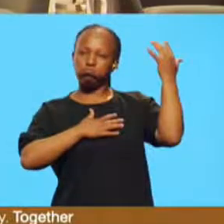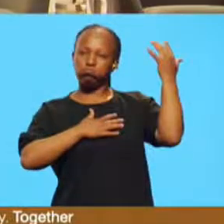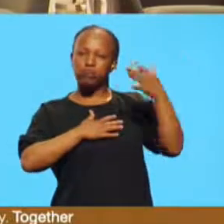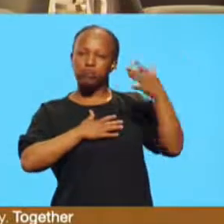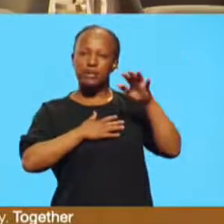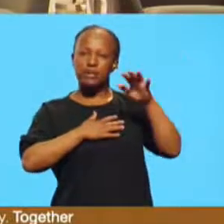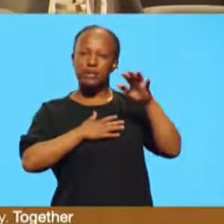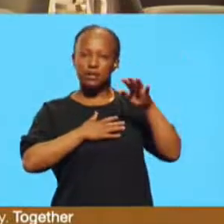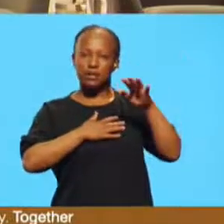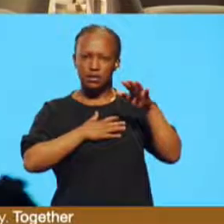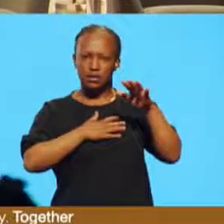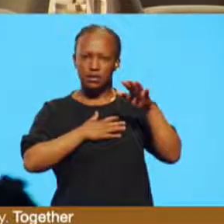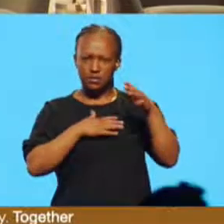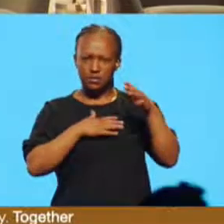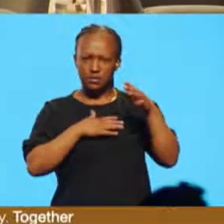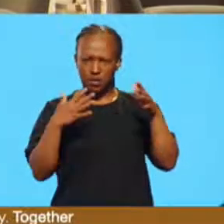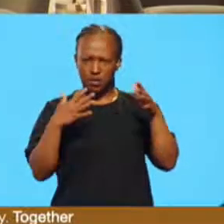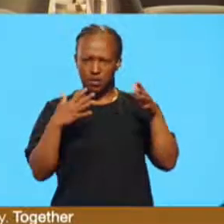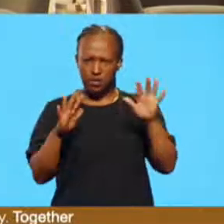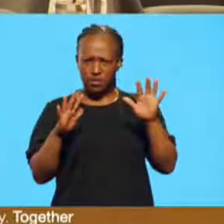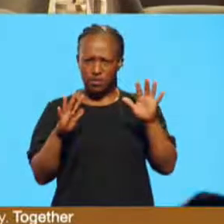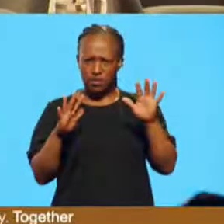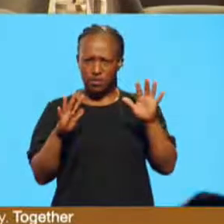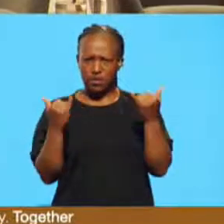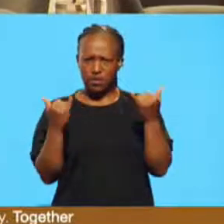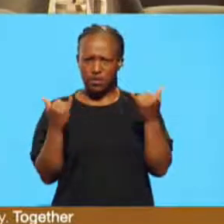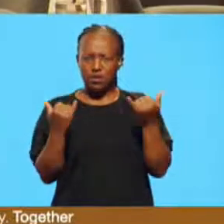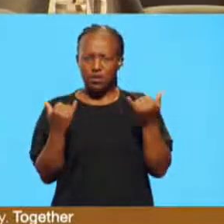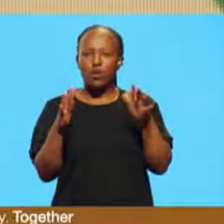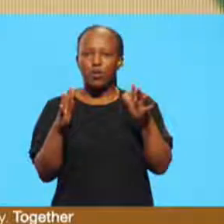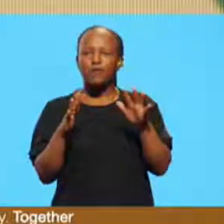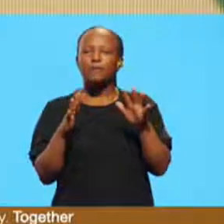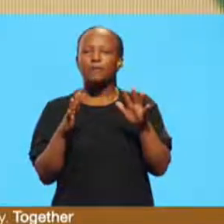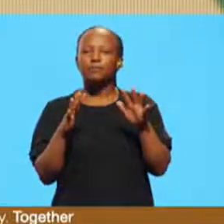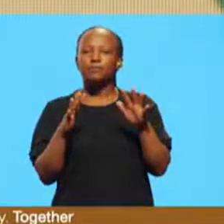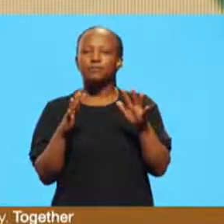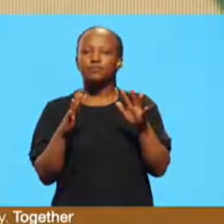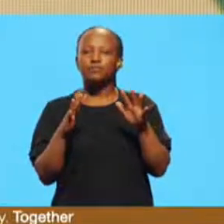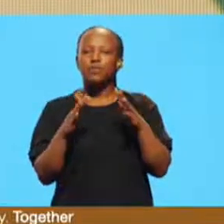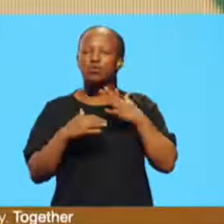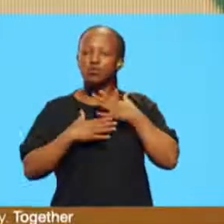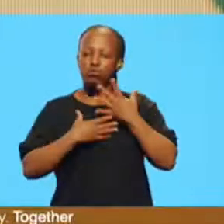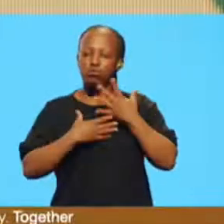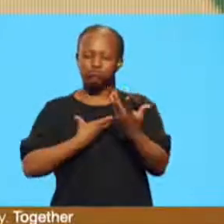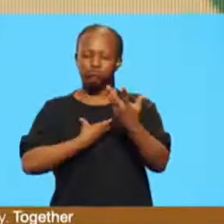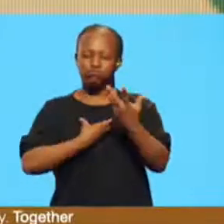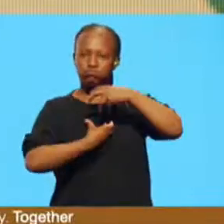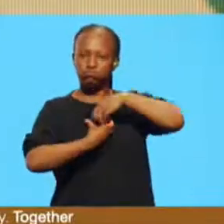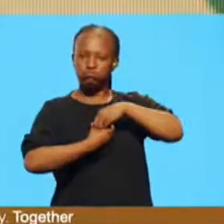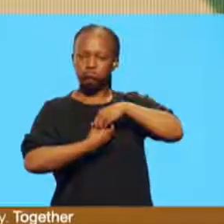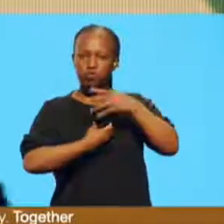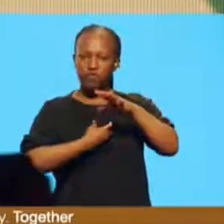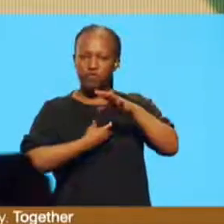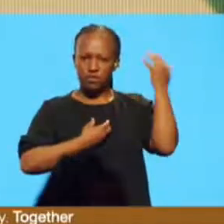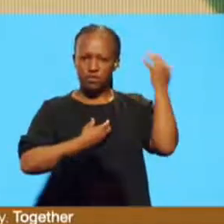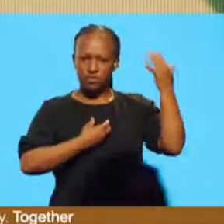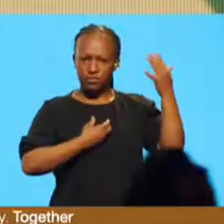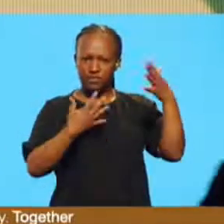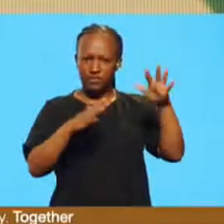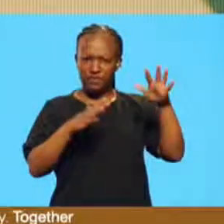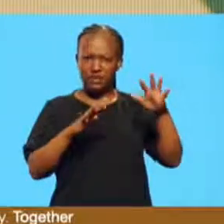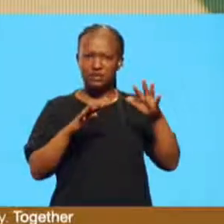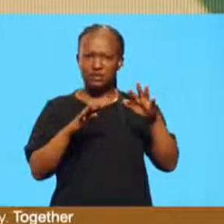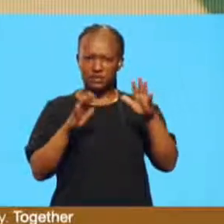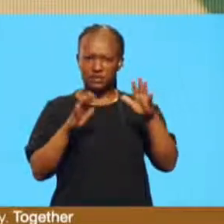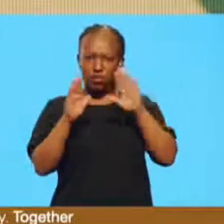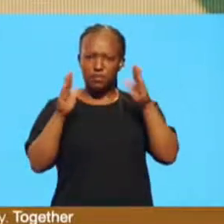could tell that you are possessed in spirit as you were reflecting at the beginning. I saw you even leaving the podium, but I